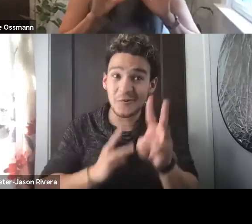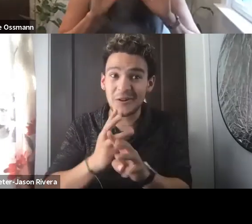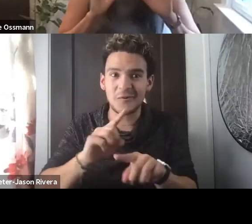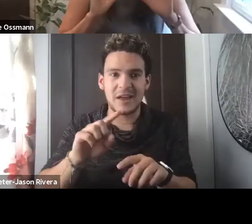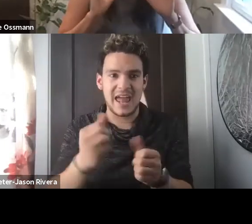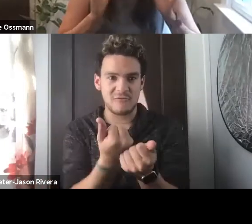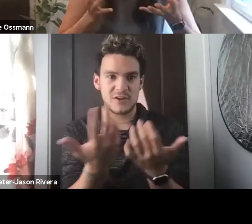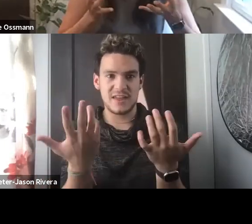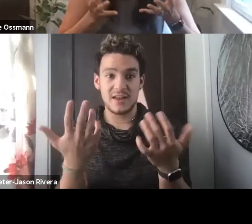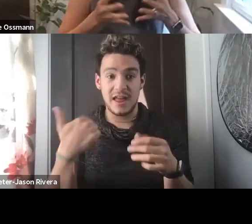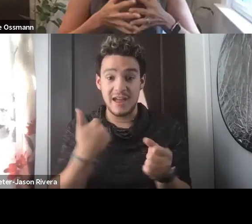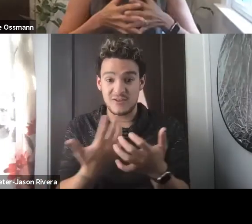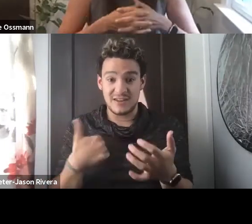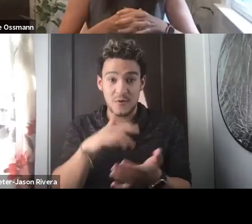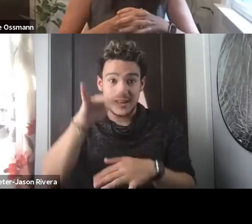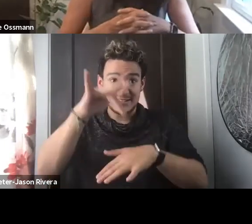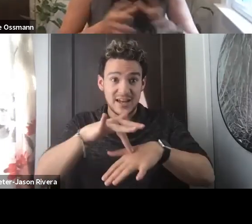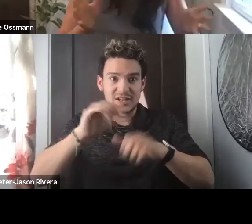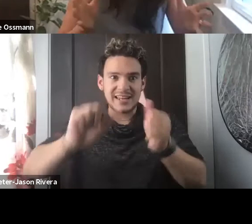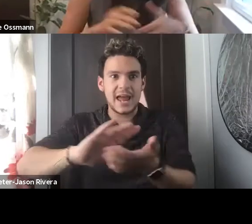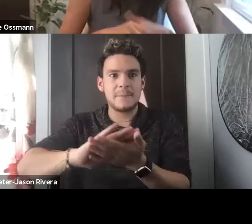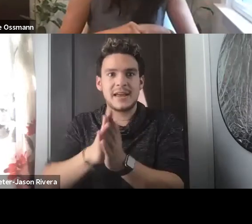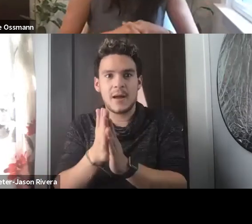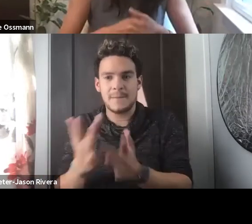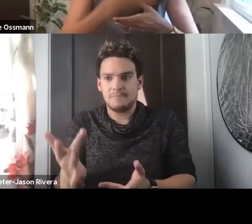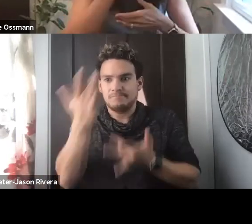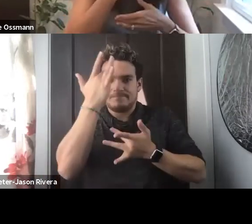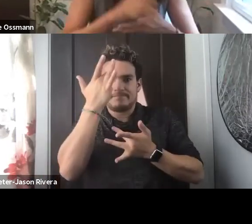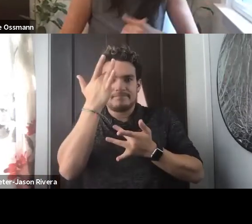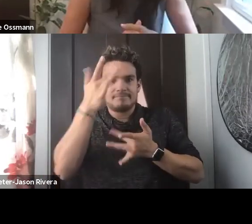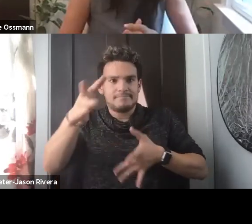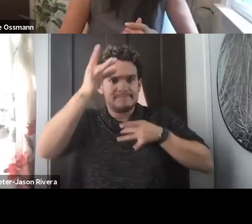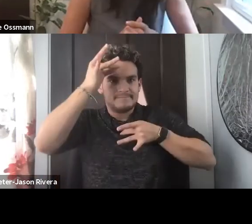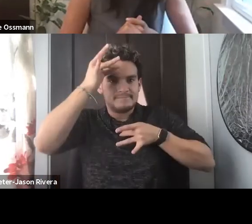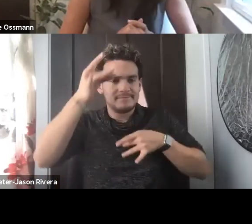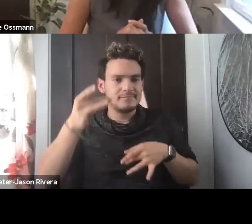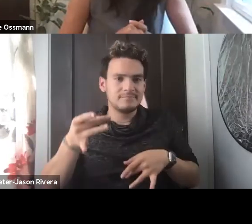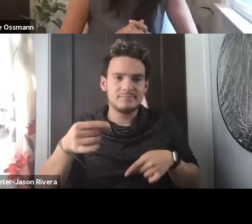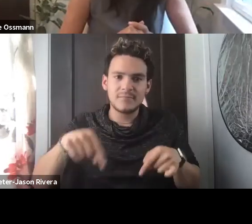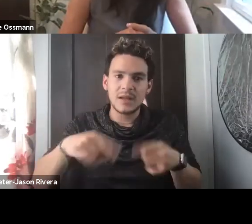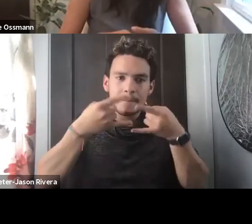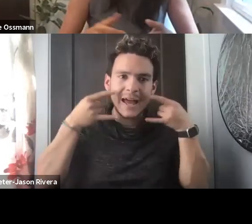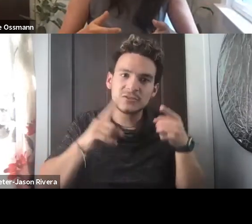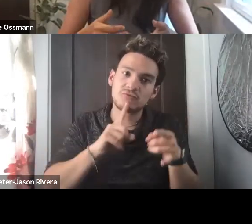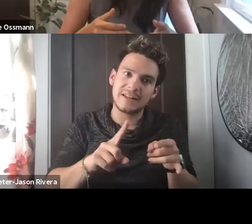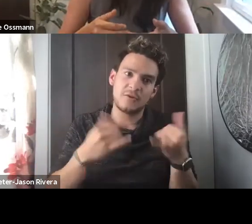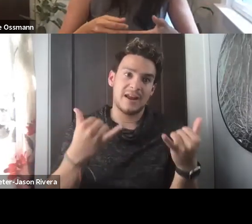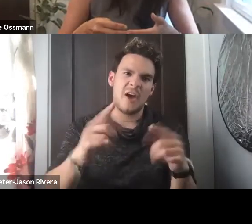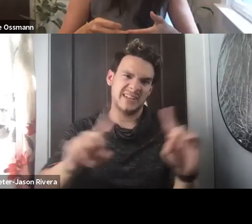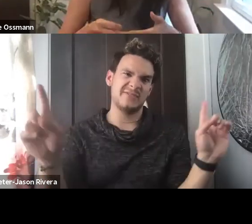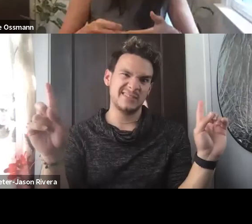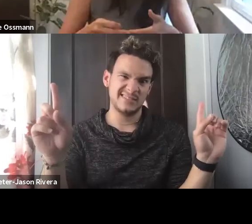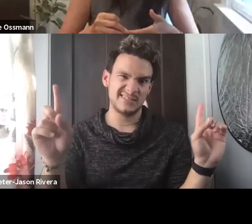we touch is a potential fomite, right? In a way that has not been the case. And we're finding that masking is really the difference maker.